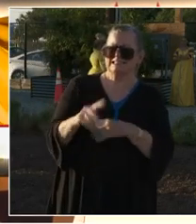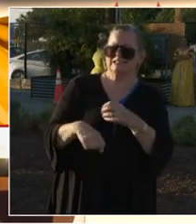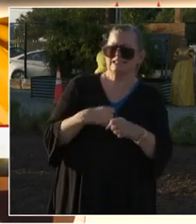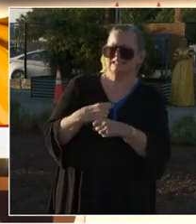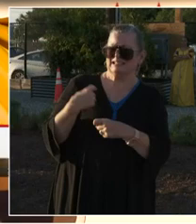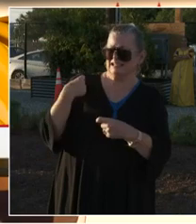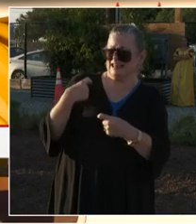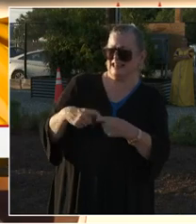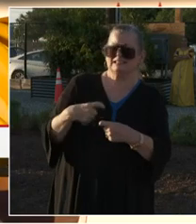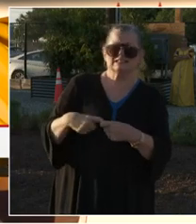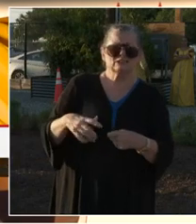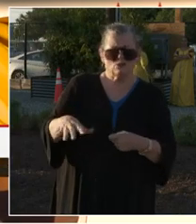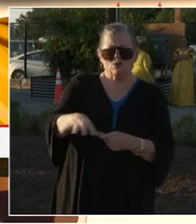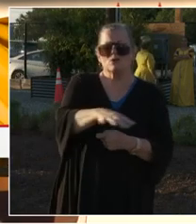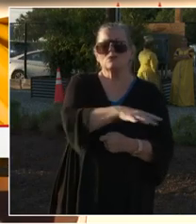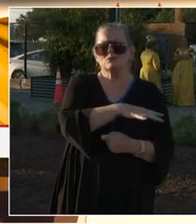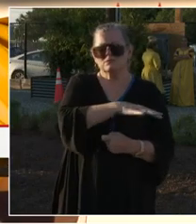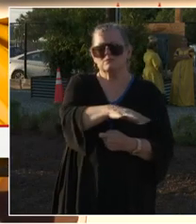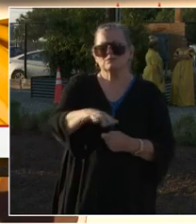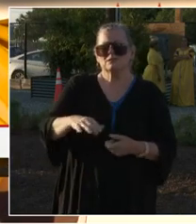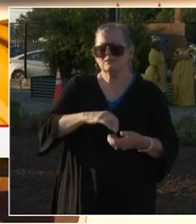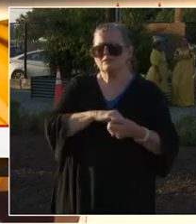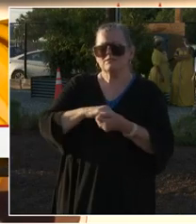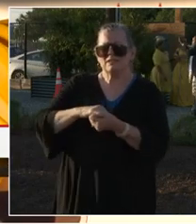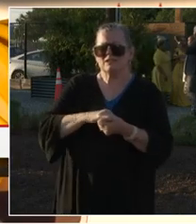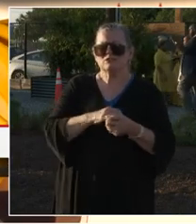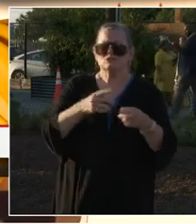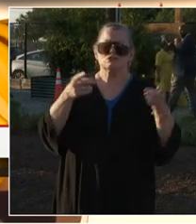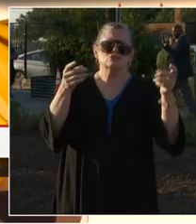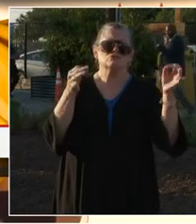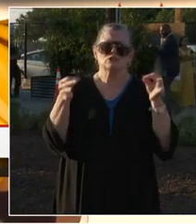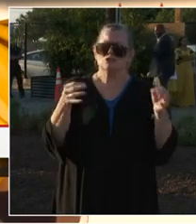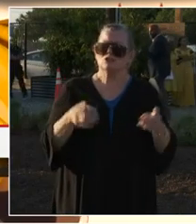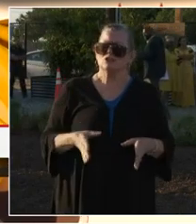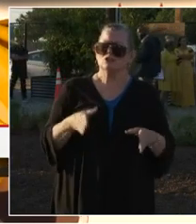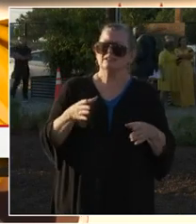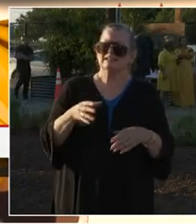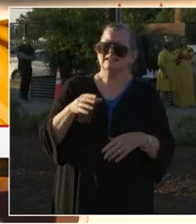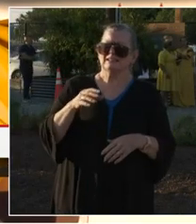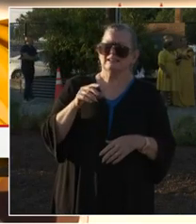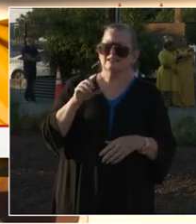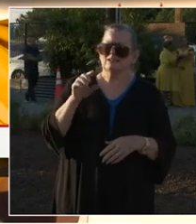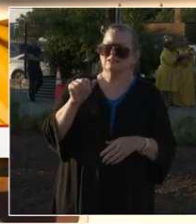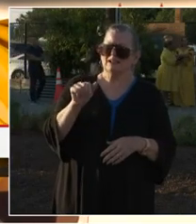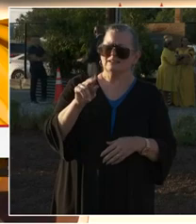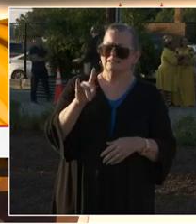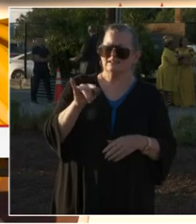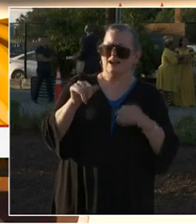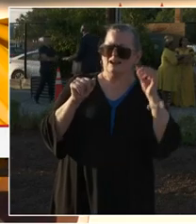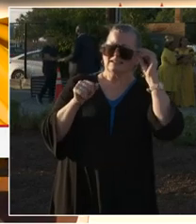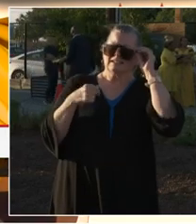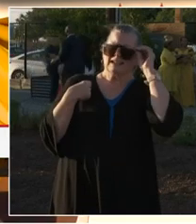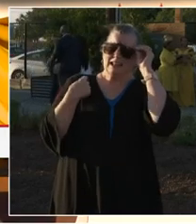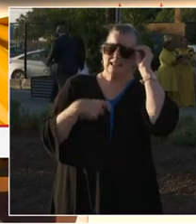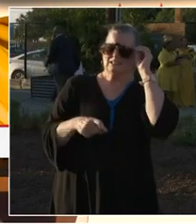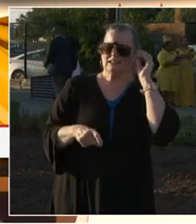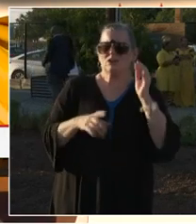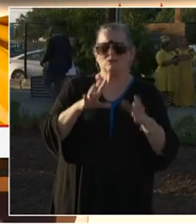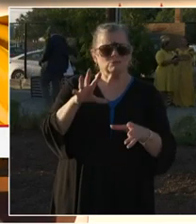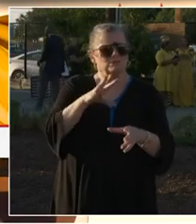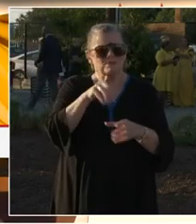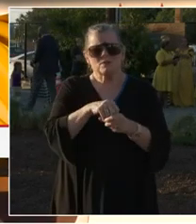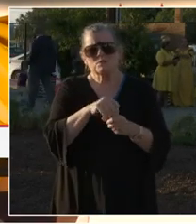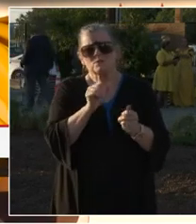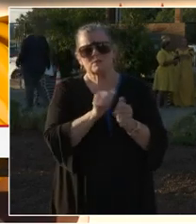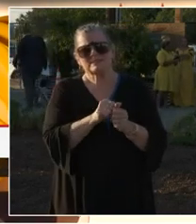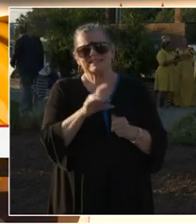or MOLA. Director Reyes-Yanez is committed to advocating for and making the Latino community an integral part of the District of Columbia's